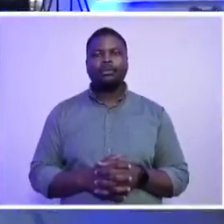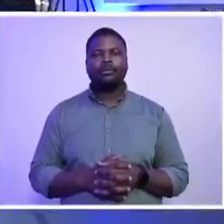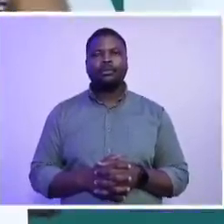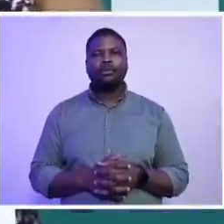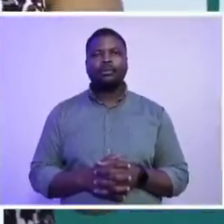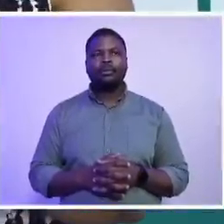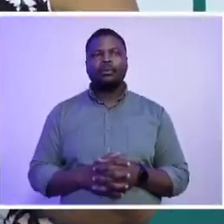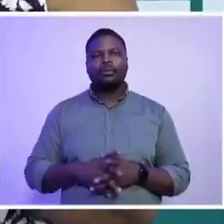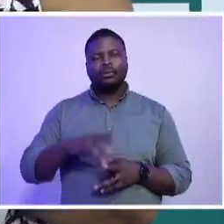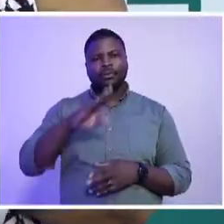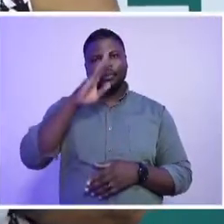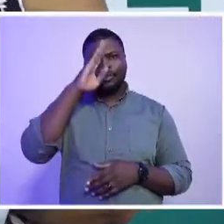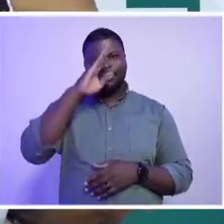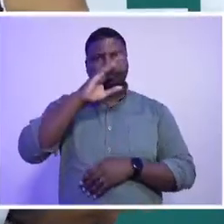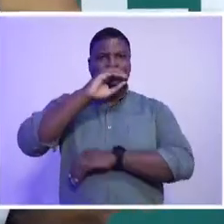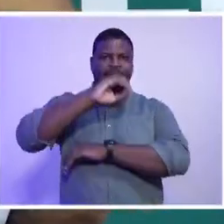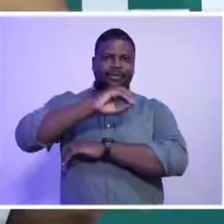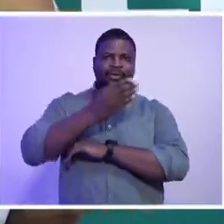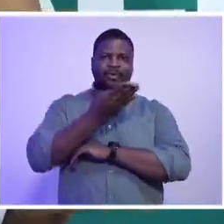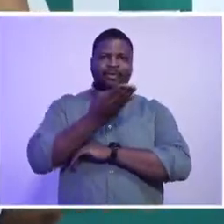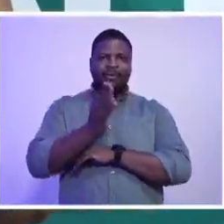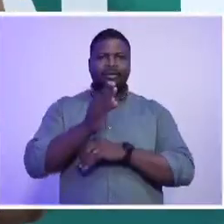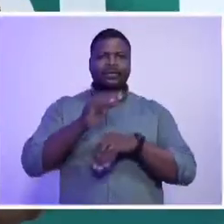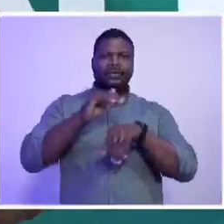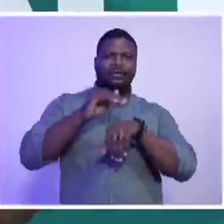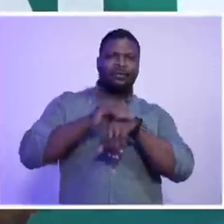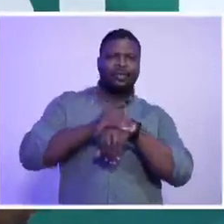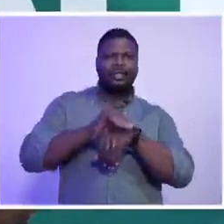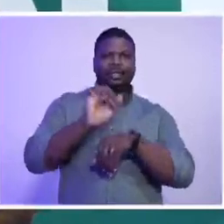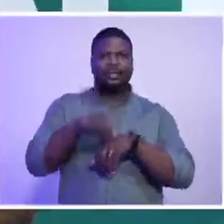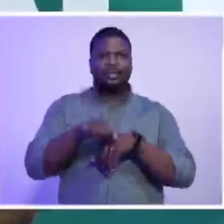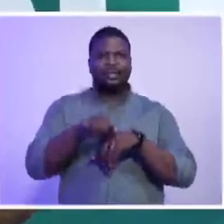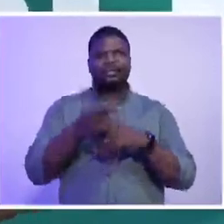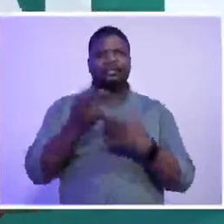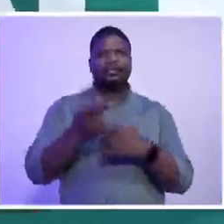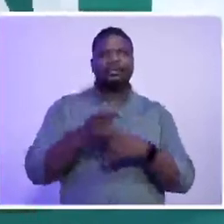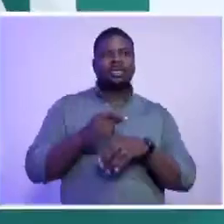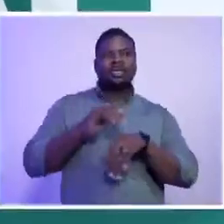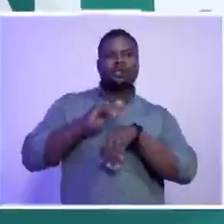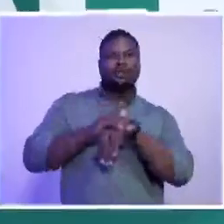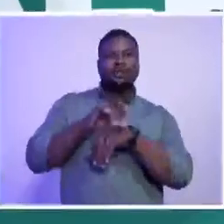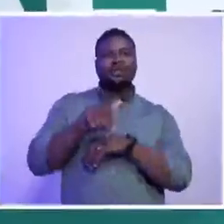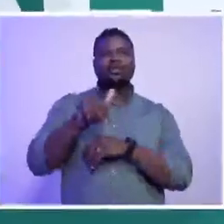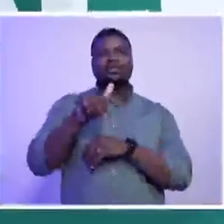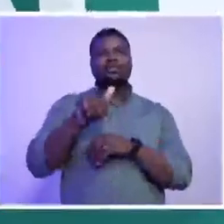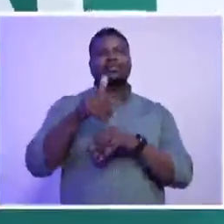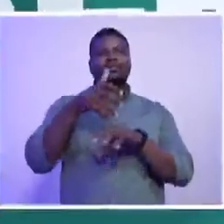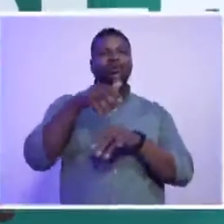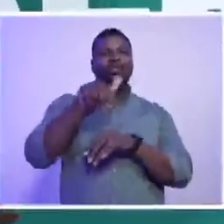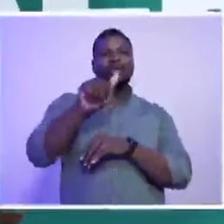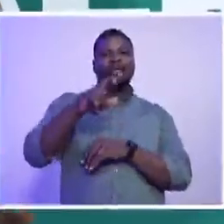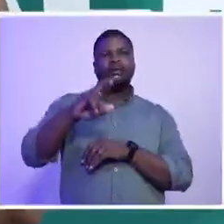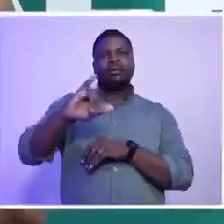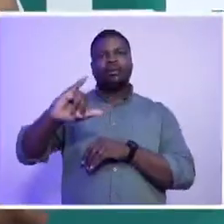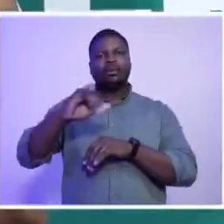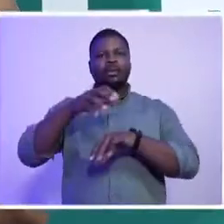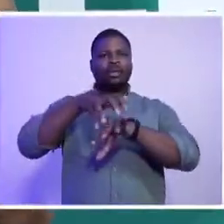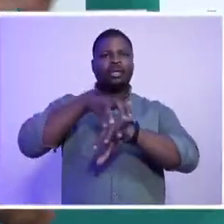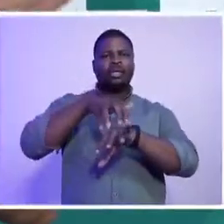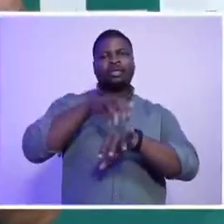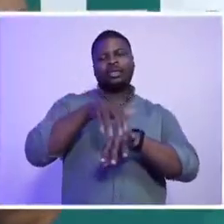Good afternoon, friends, friends of agriculture, because I'm